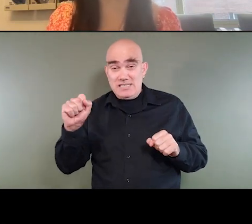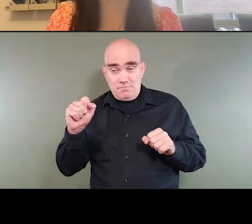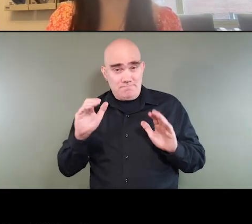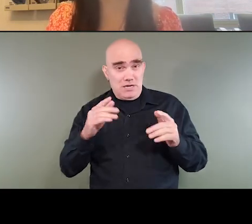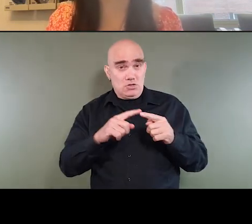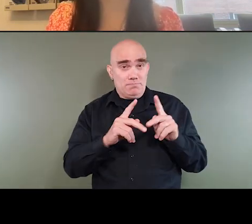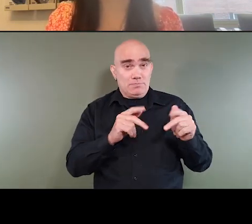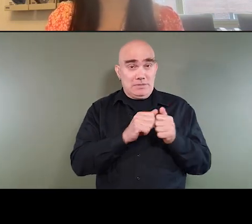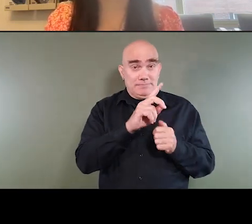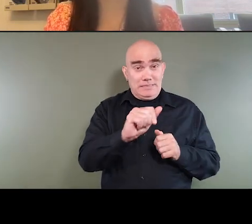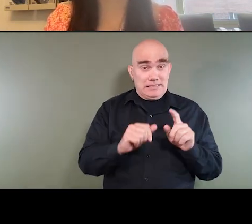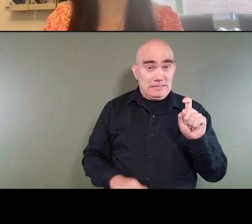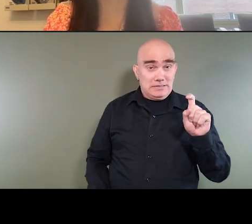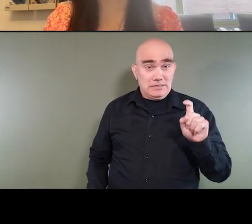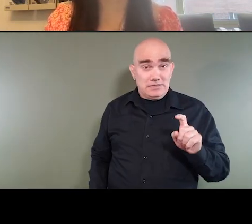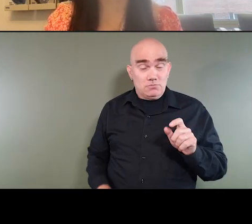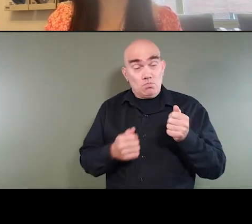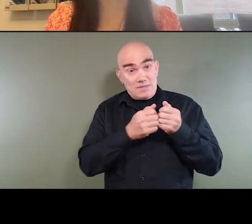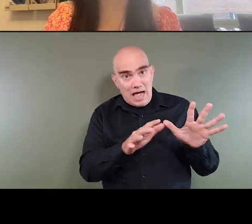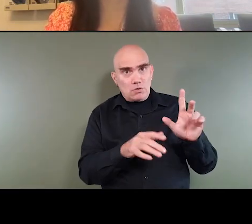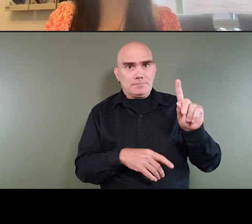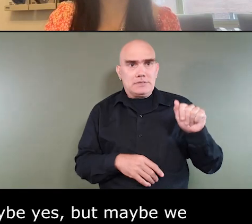without disabilities?